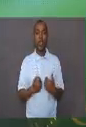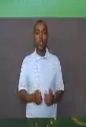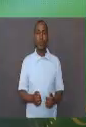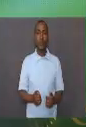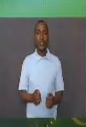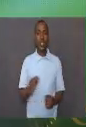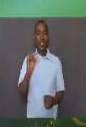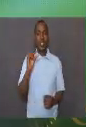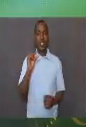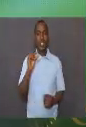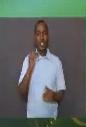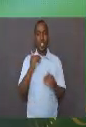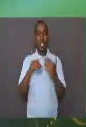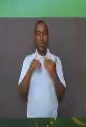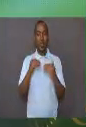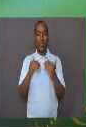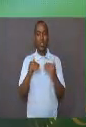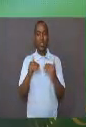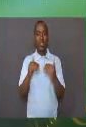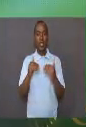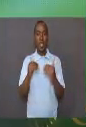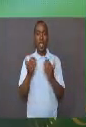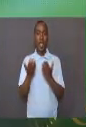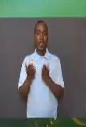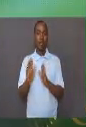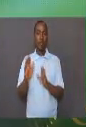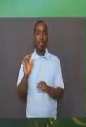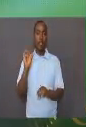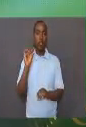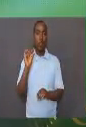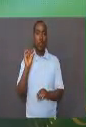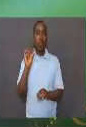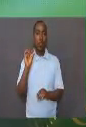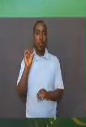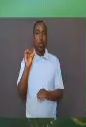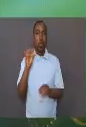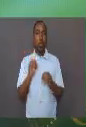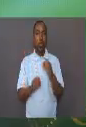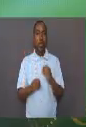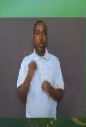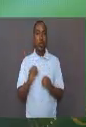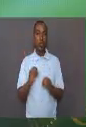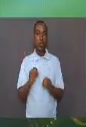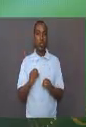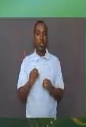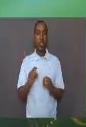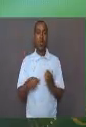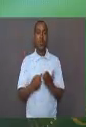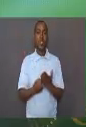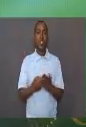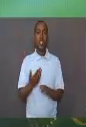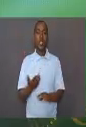Small amounts of other unwanted microorganisms on these